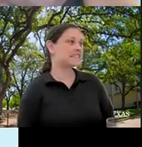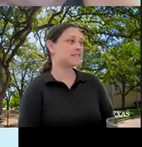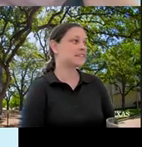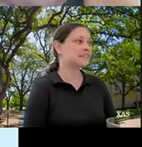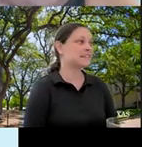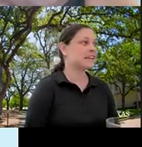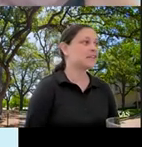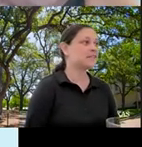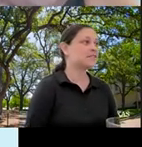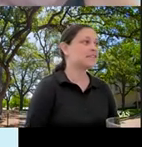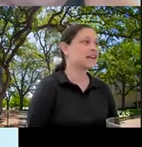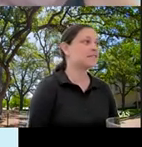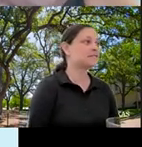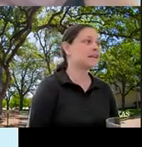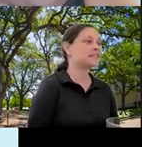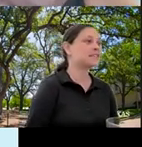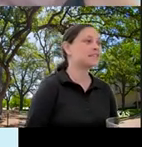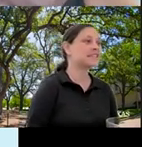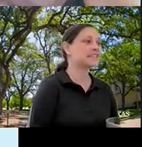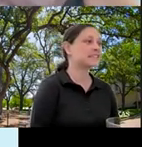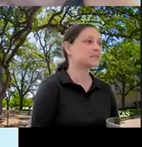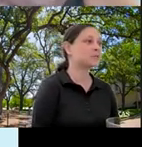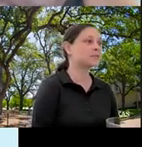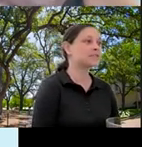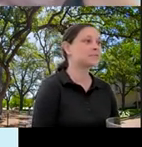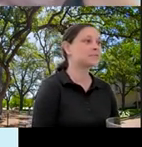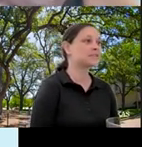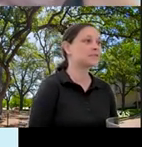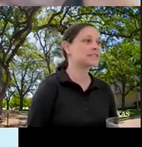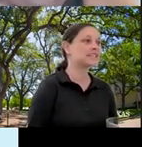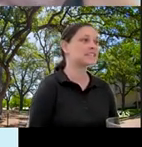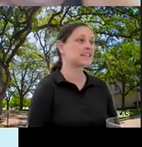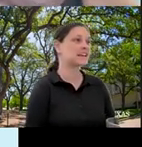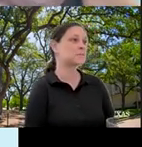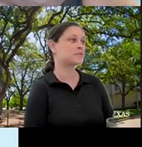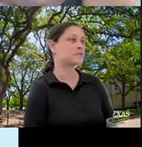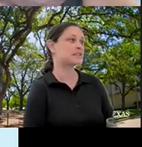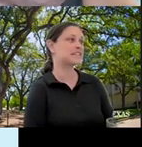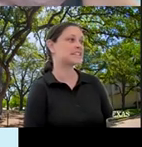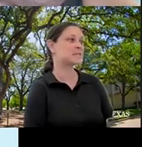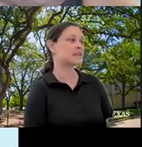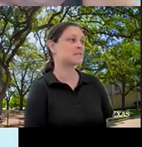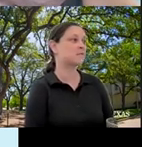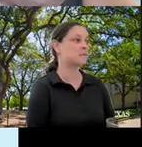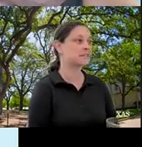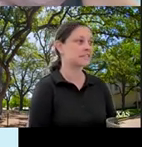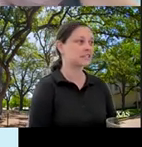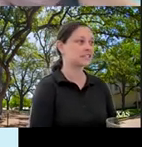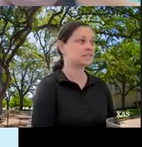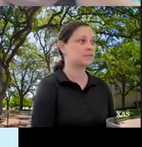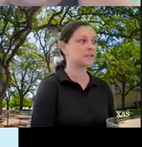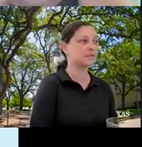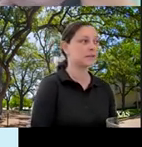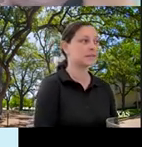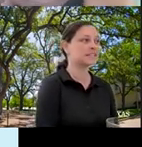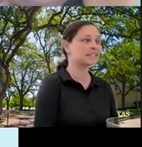Number 7, caregivers have knowledge of existing supports, resources, and opportunities to make informed